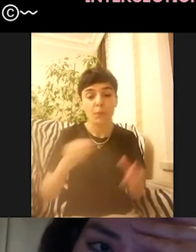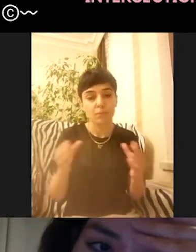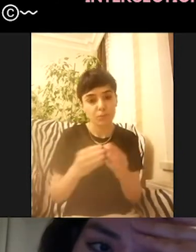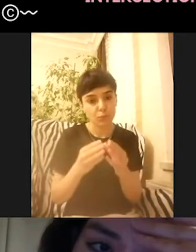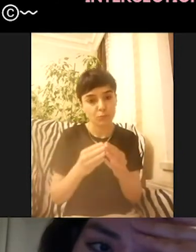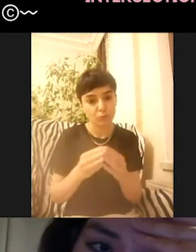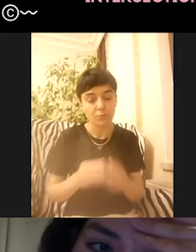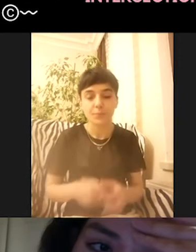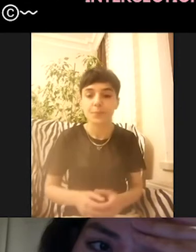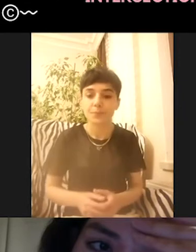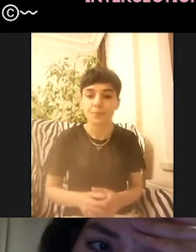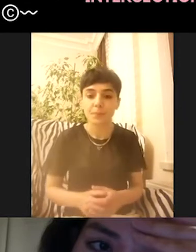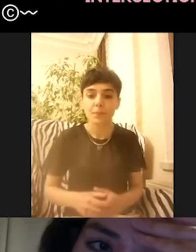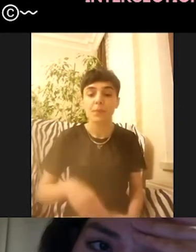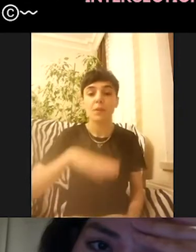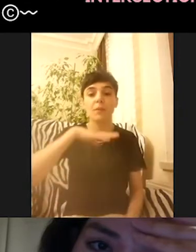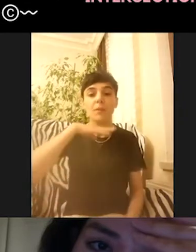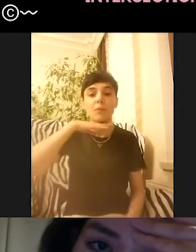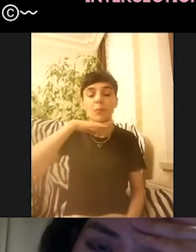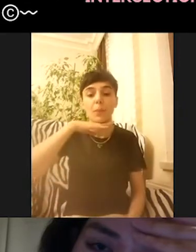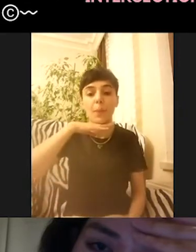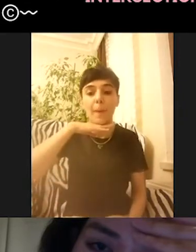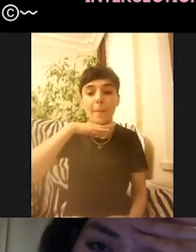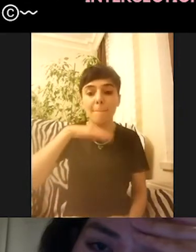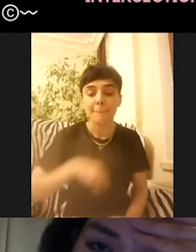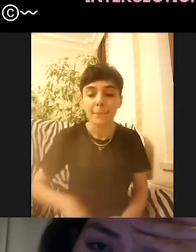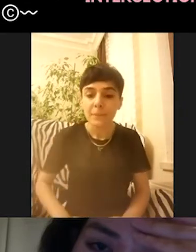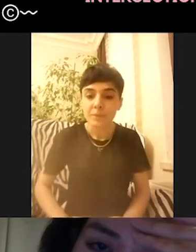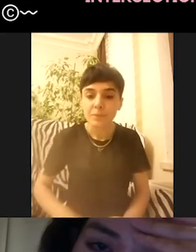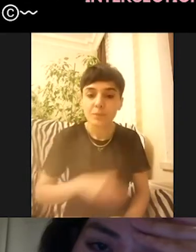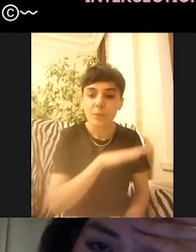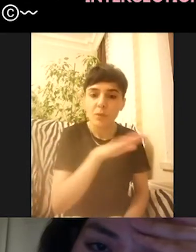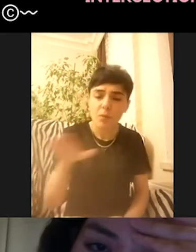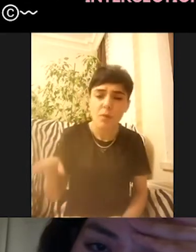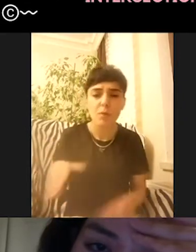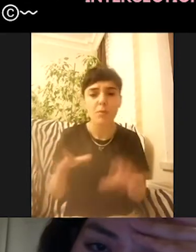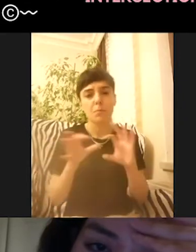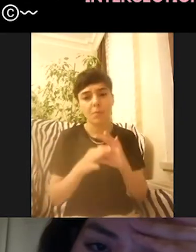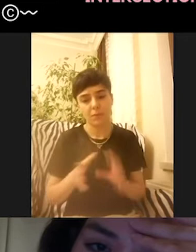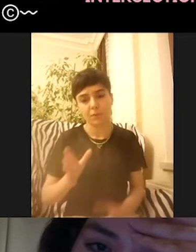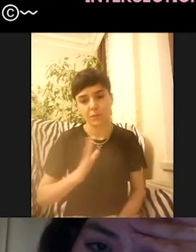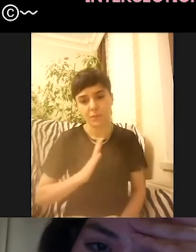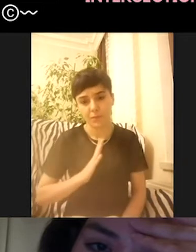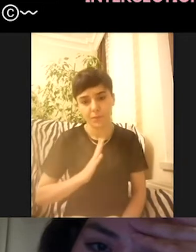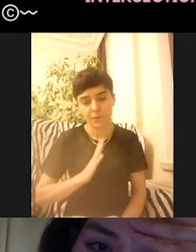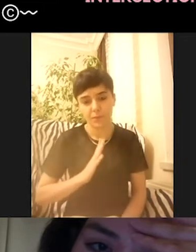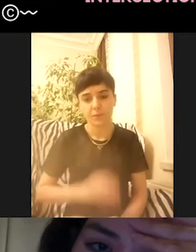Europe mostly. But we also have connections with queer Muslims from Muslim majority countries as